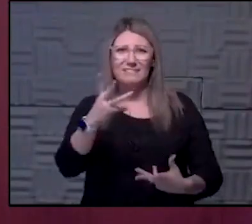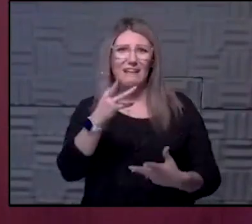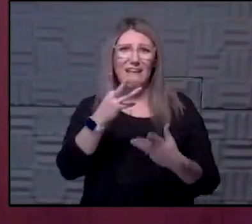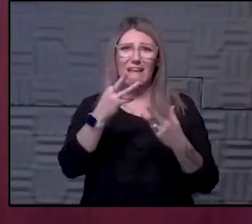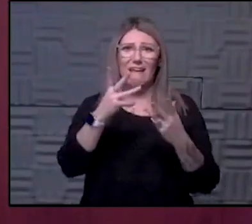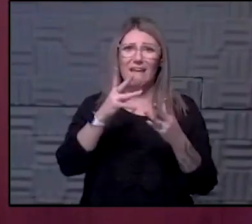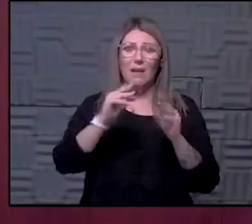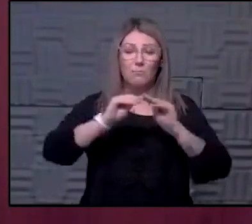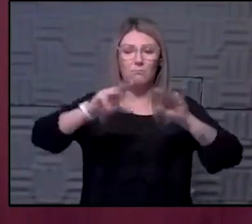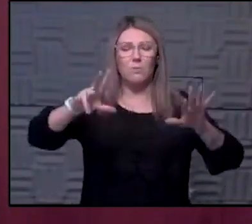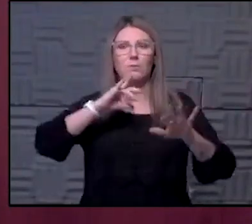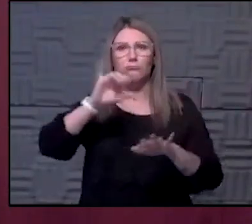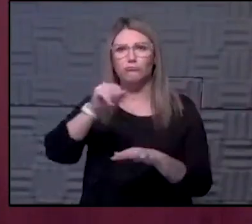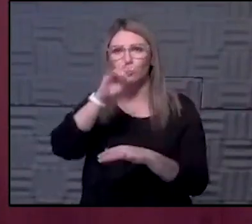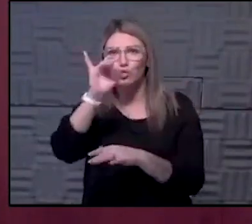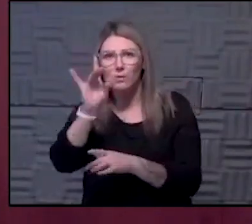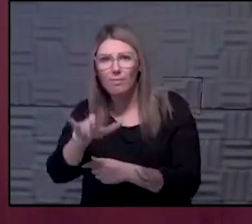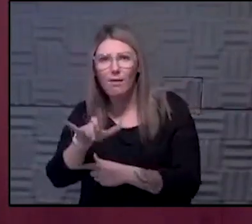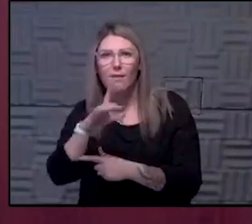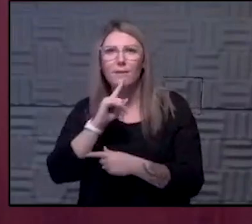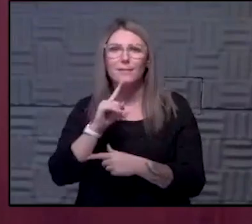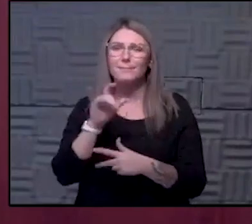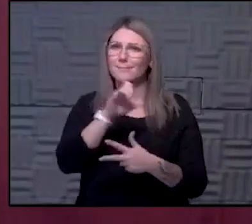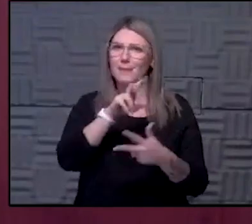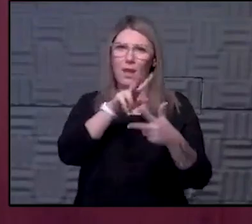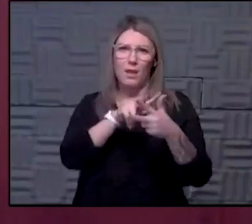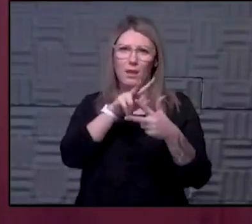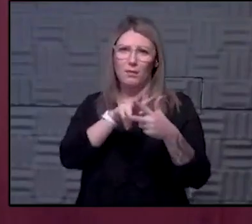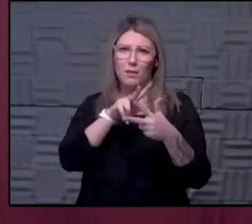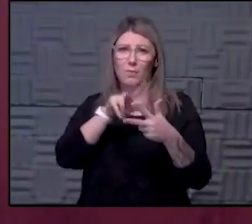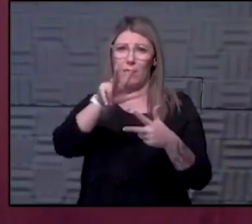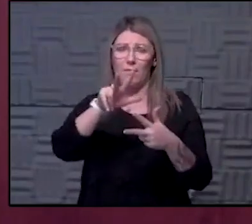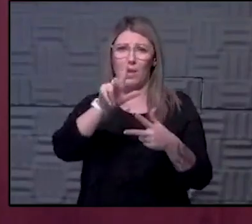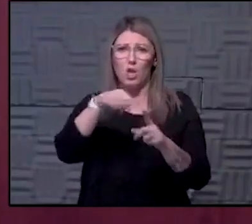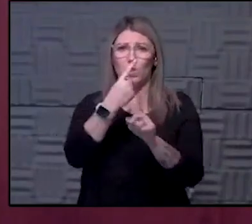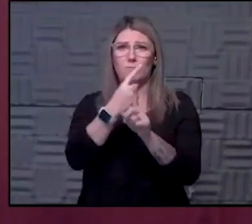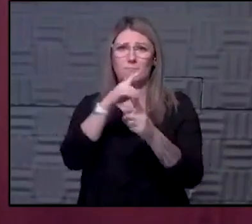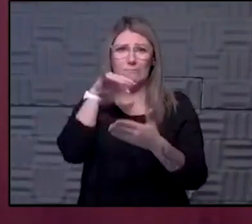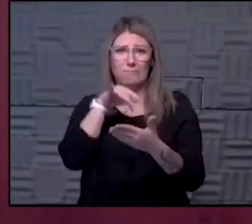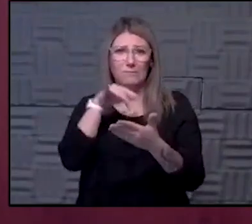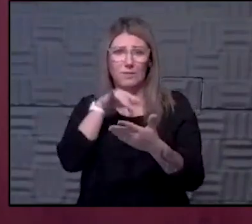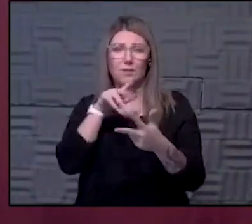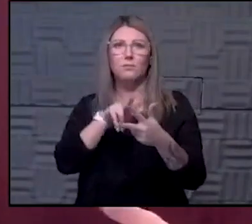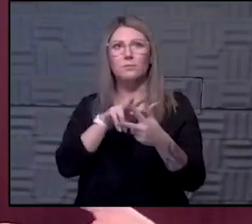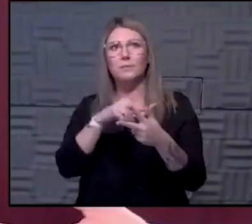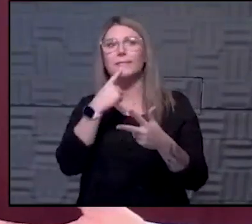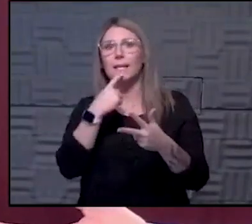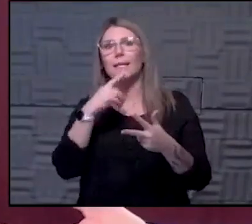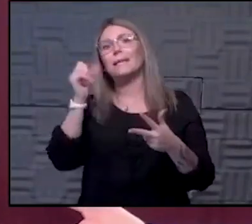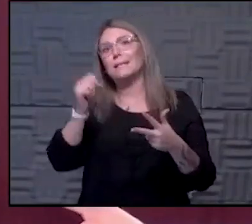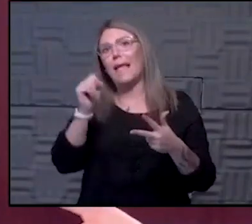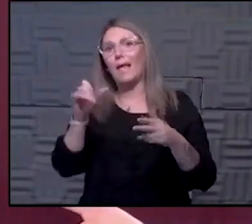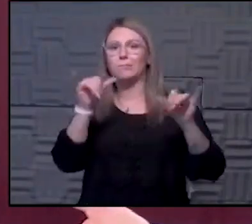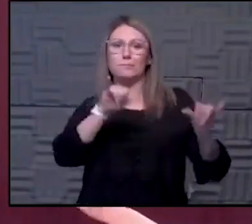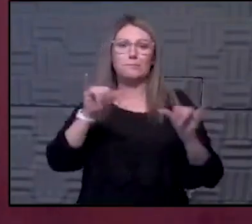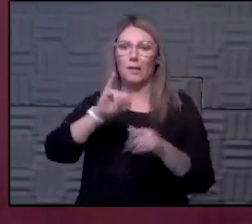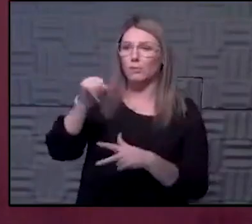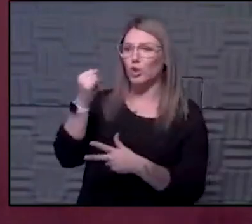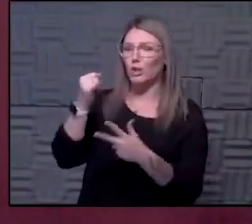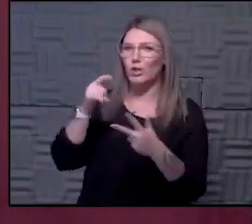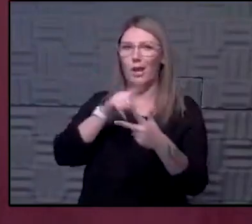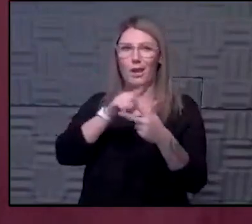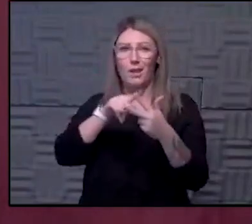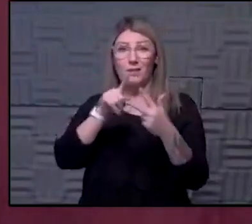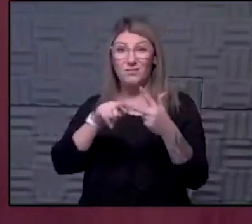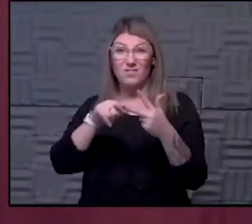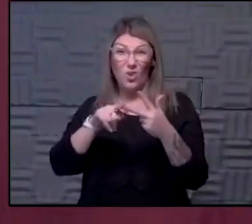probably going to look about the same as Pfizer and Moderna. And Pfizer and Moderna single-dose studies, which are also ongoing, are going to probably say, yeah, we're going to land at about the same place as J&J. So at